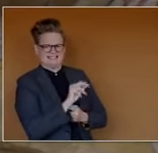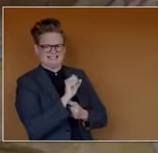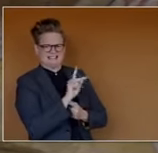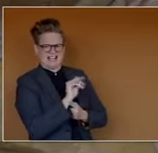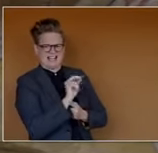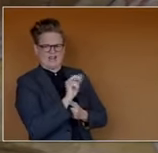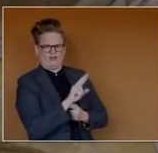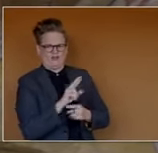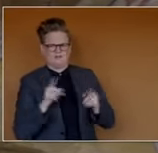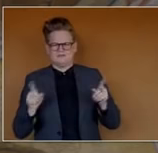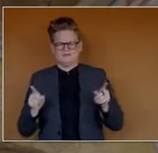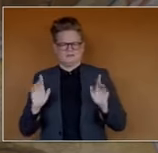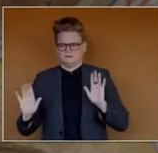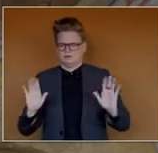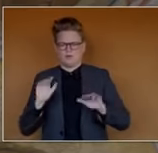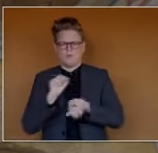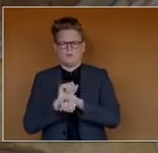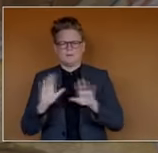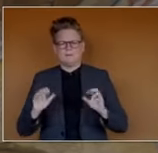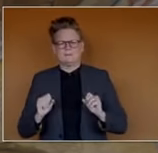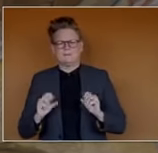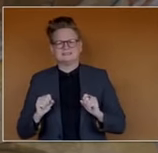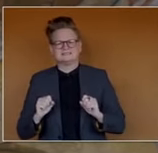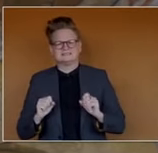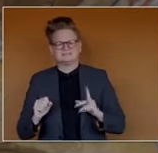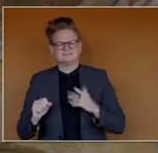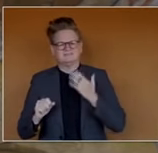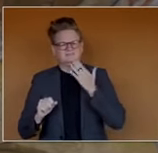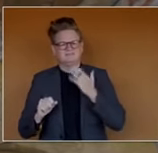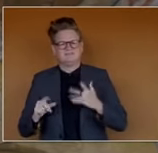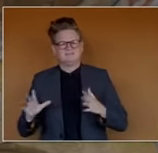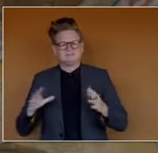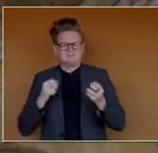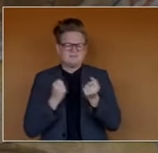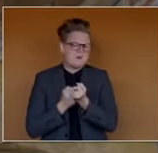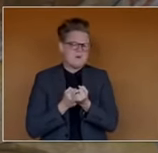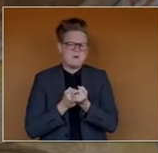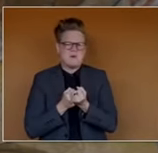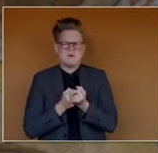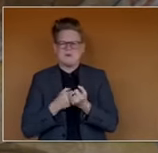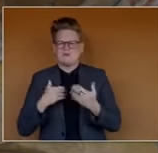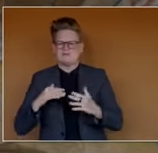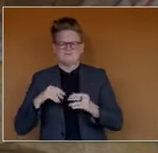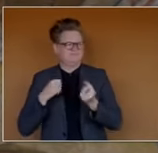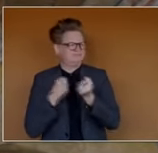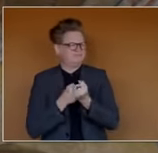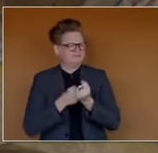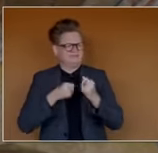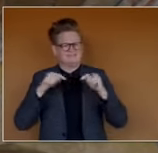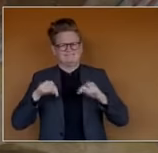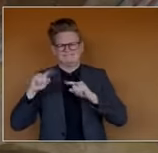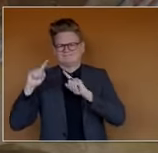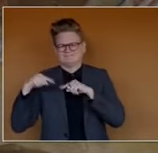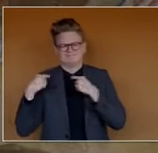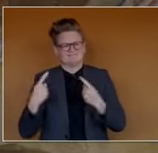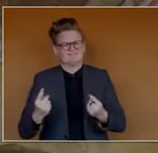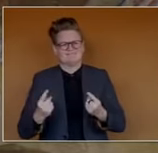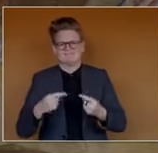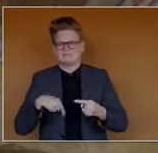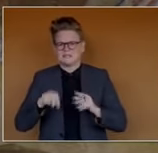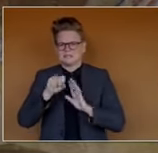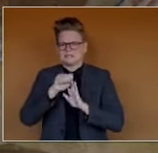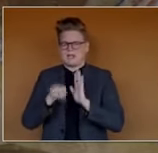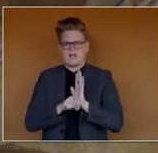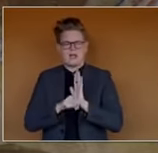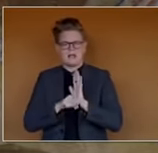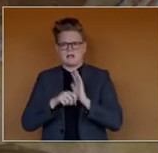stewardship, support over the course of the last number of years, but more importantly, over the course of the last number of months, as this state has been very